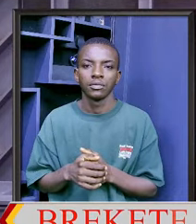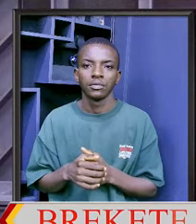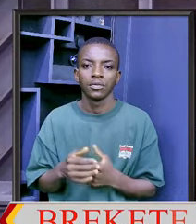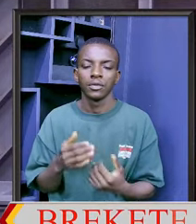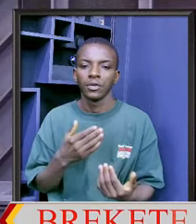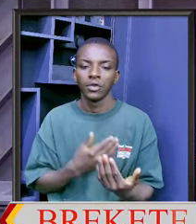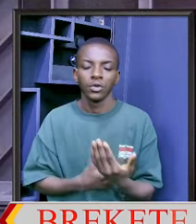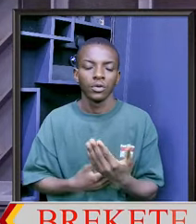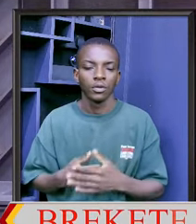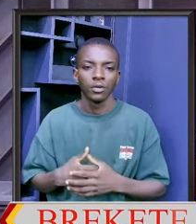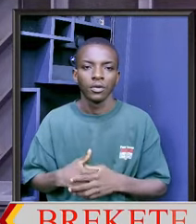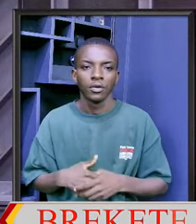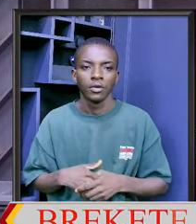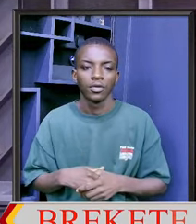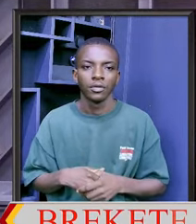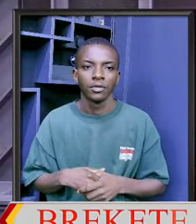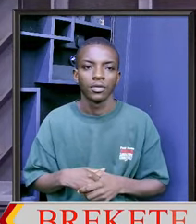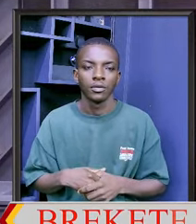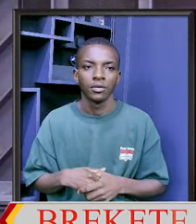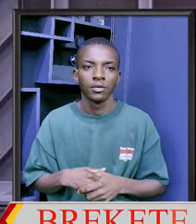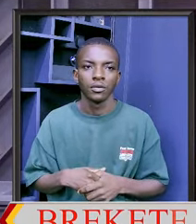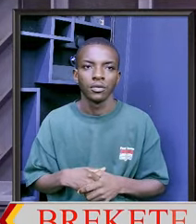Hello, good morning.